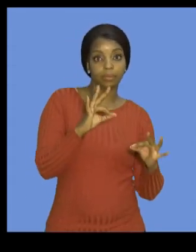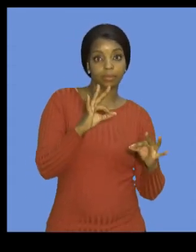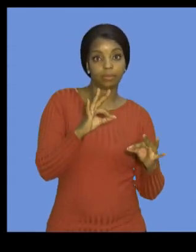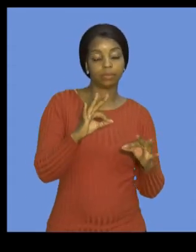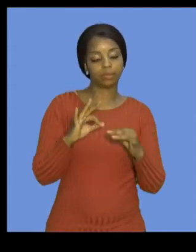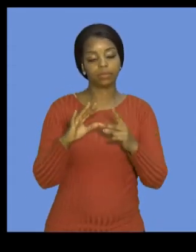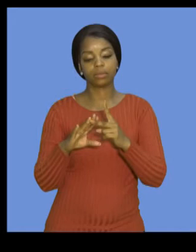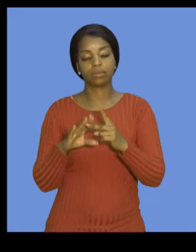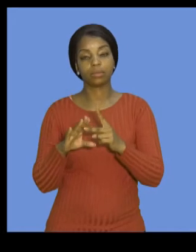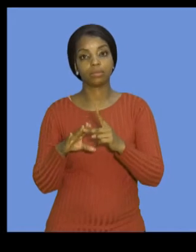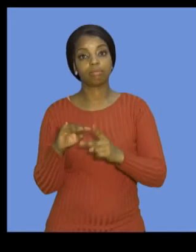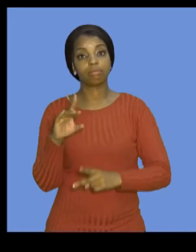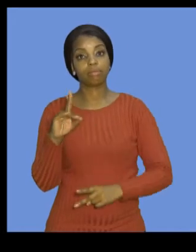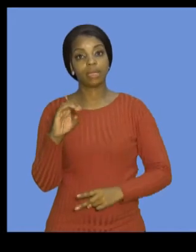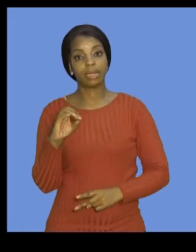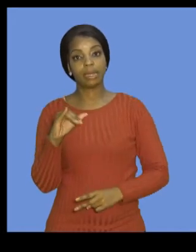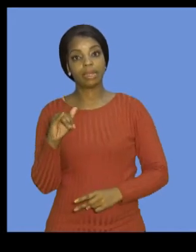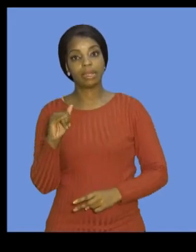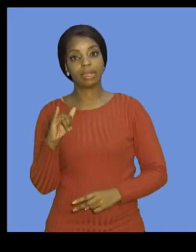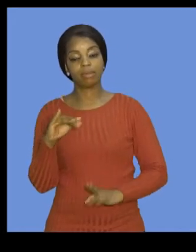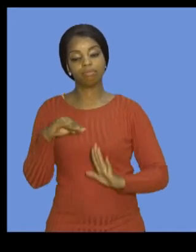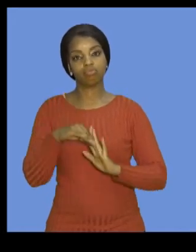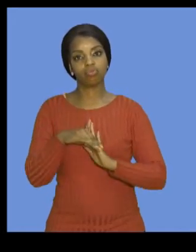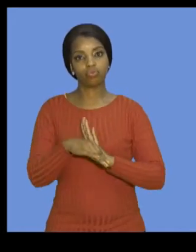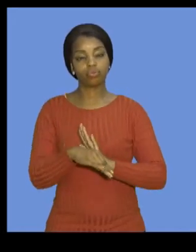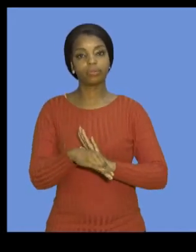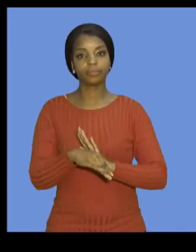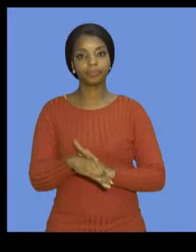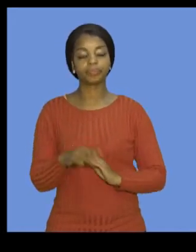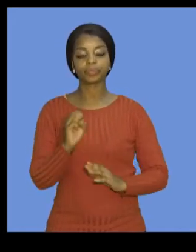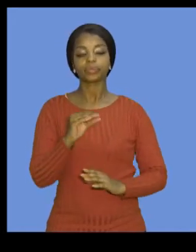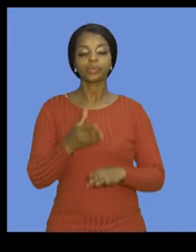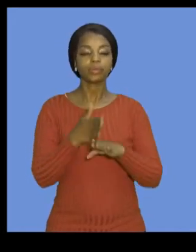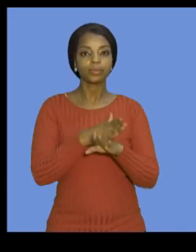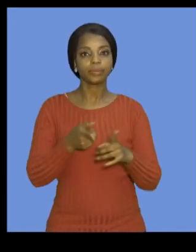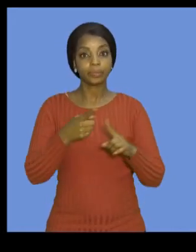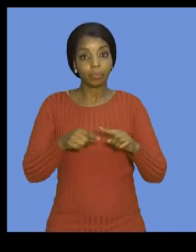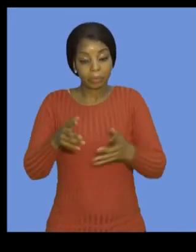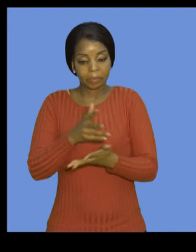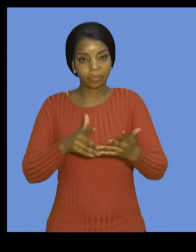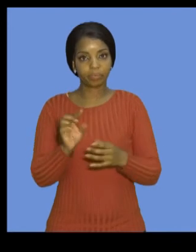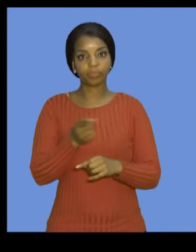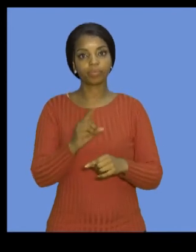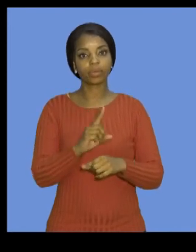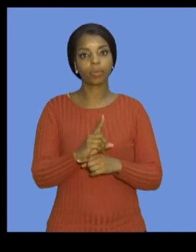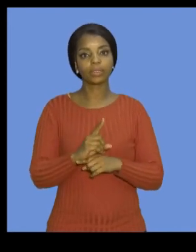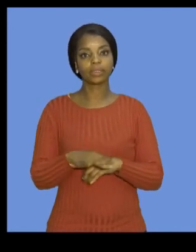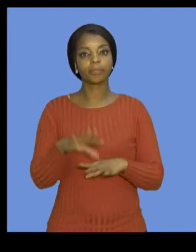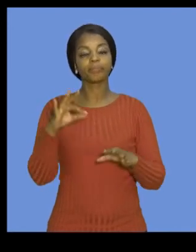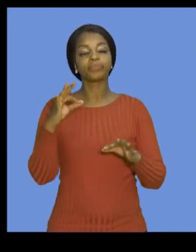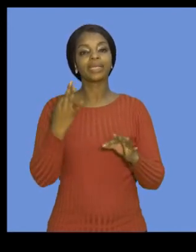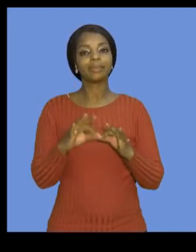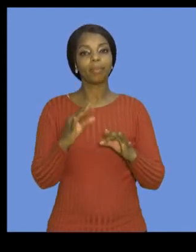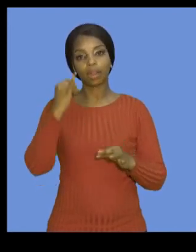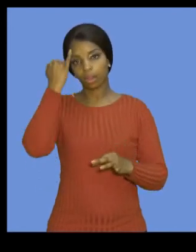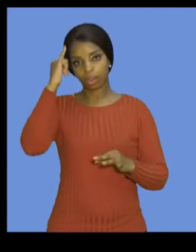And then our big ideas was simple interest and straight line depreciation. Now, the very